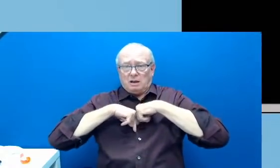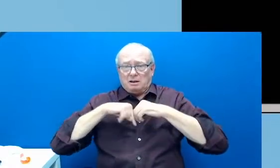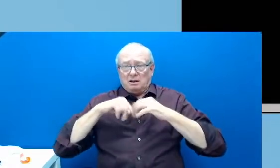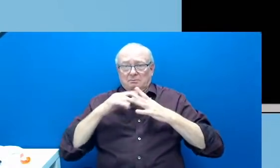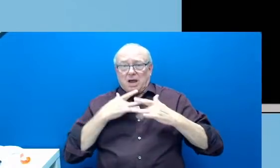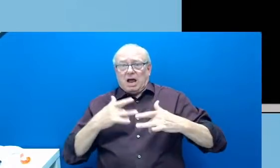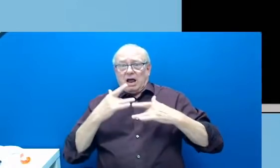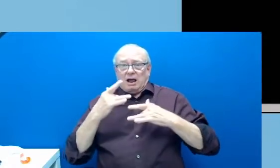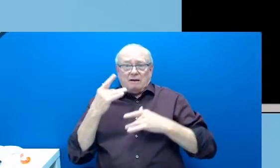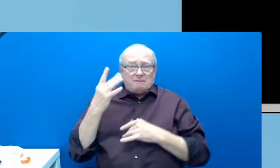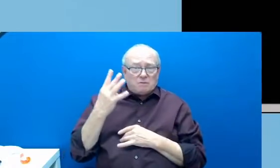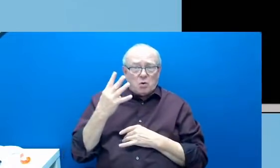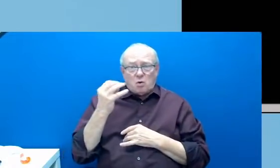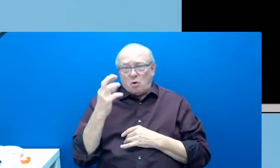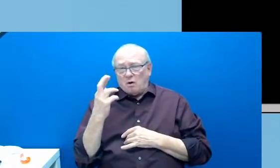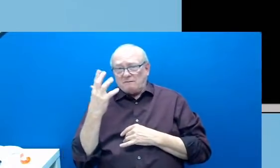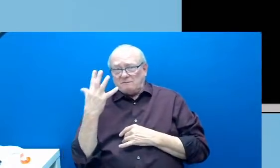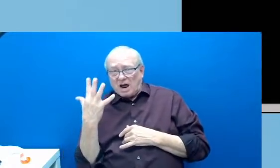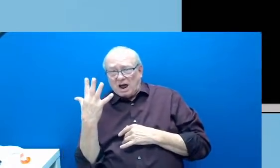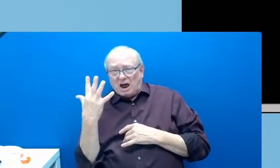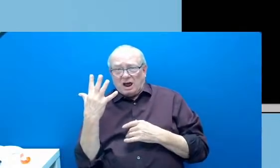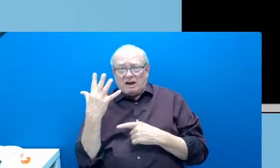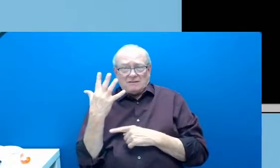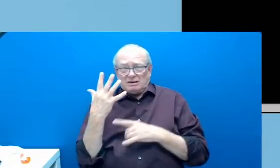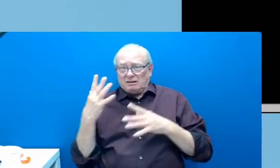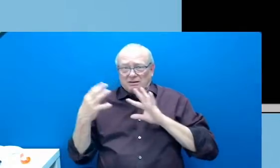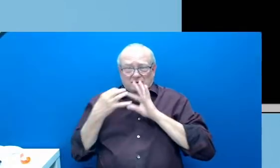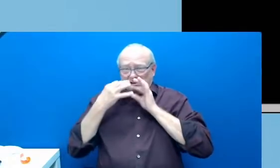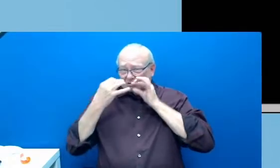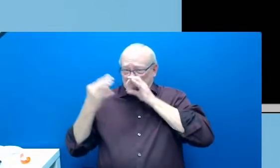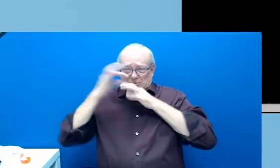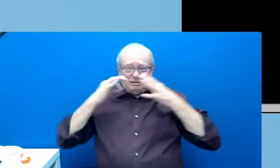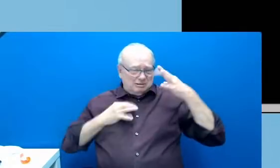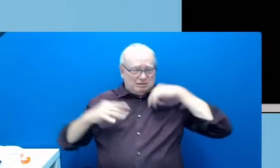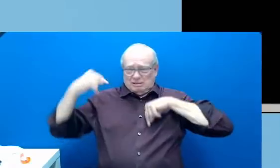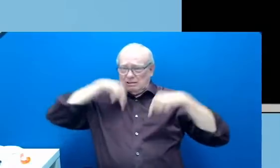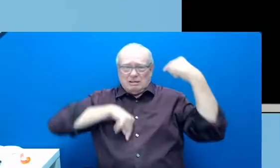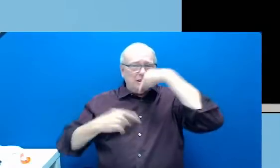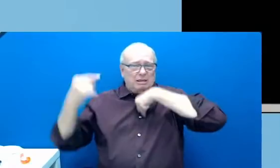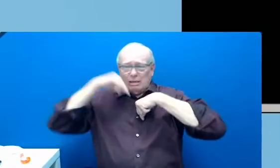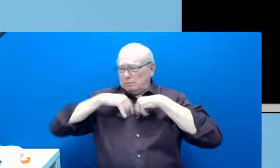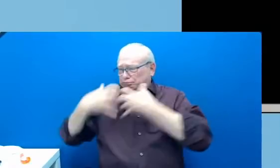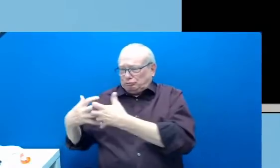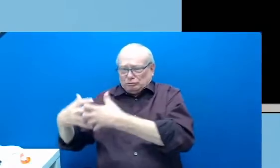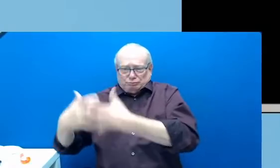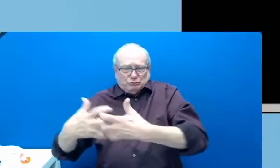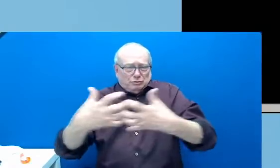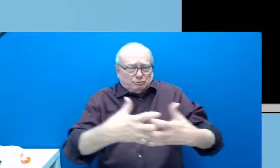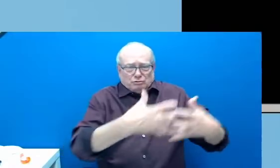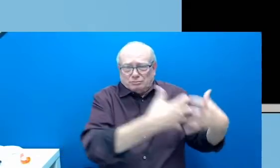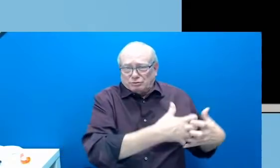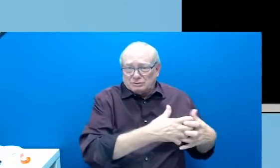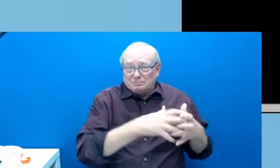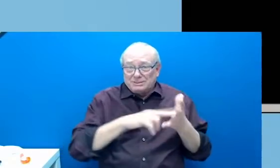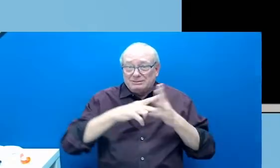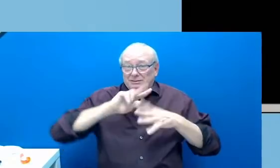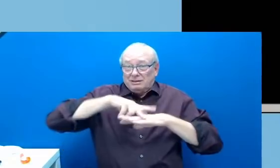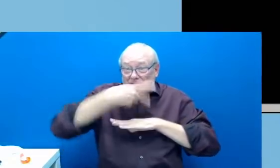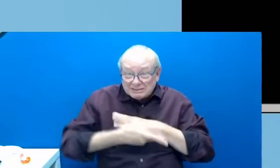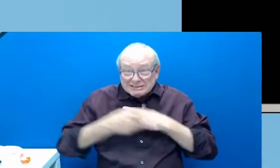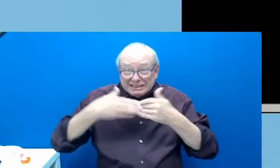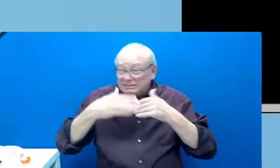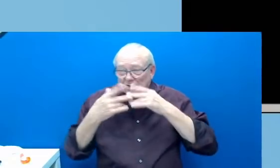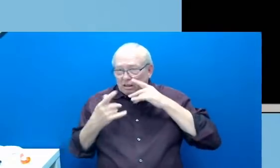usually 4 or 5 or more IV cannulas that are hooked up to different machines. And so it really isn't something that you can